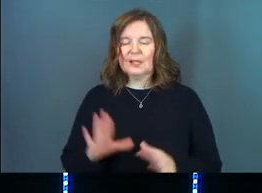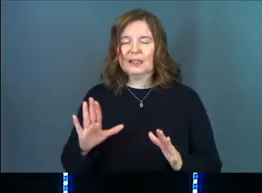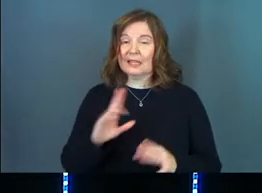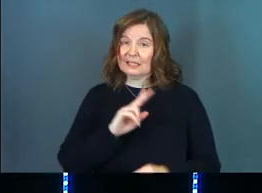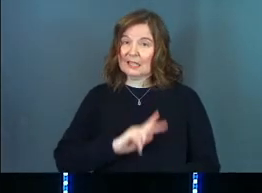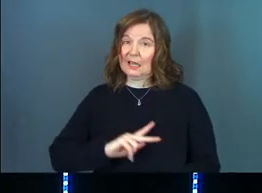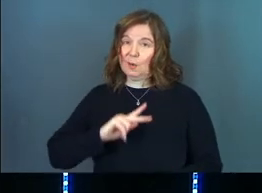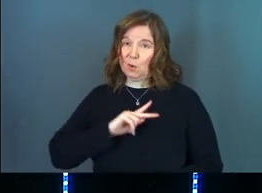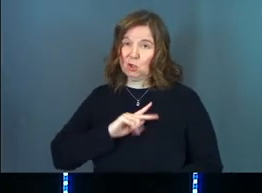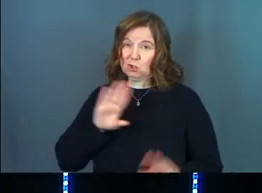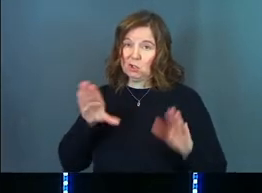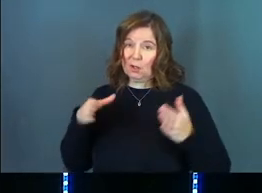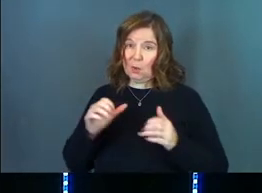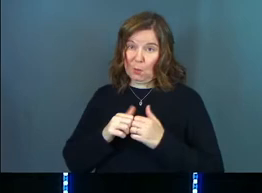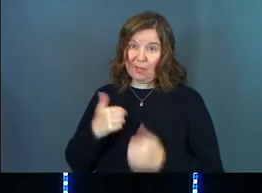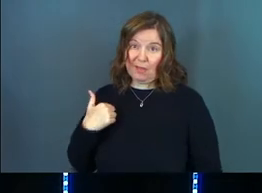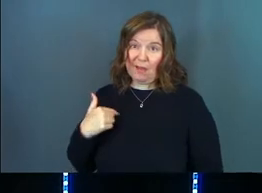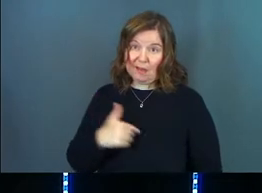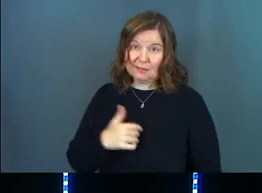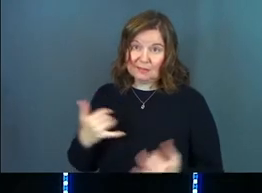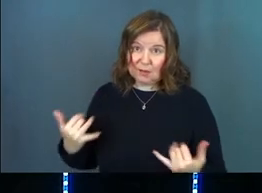Let's get personal with us.